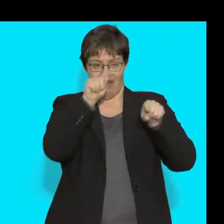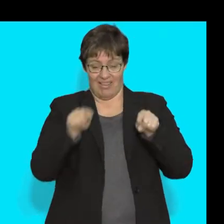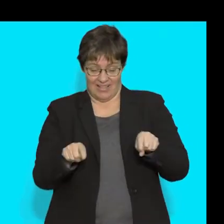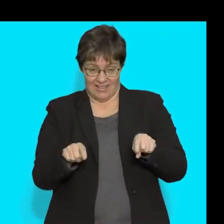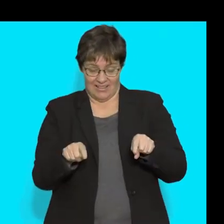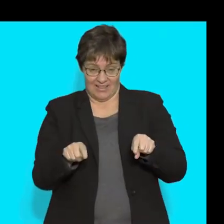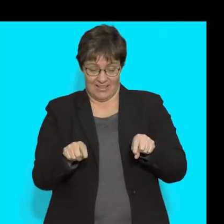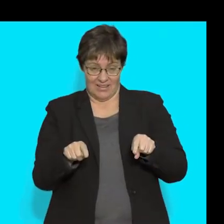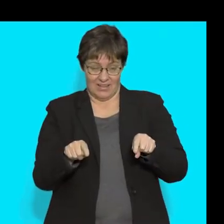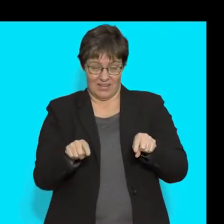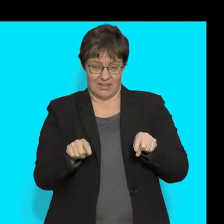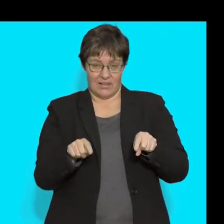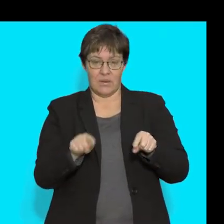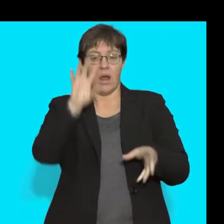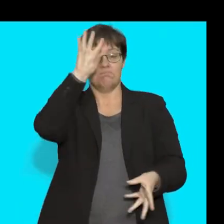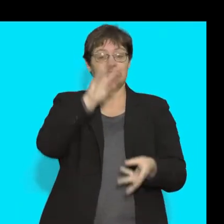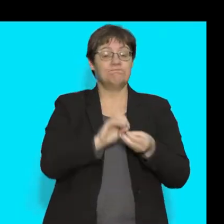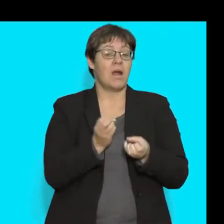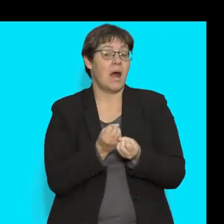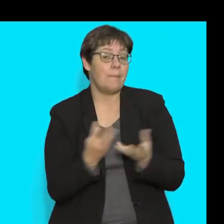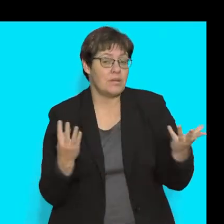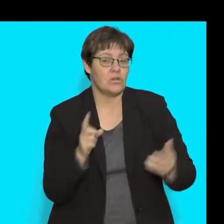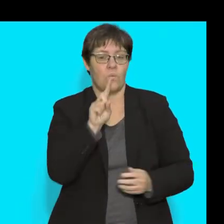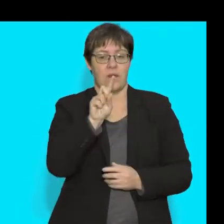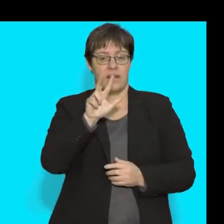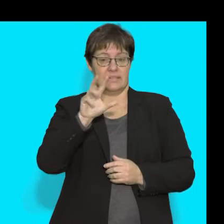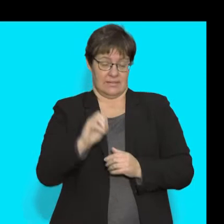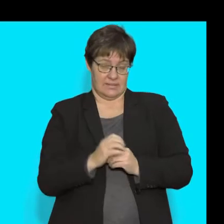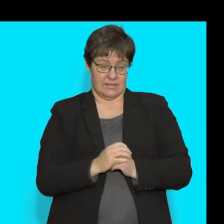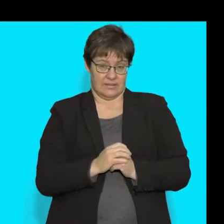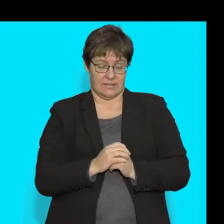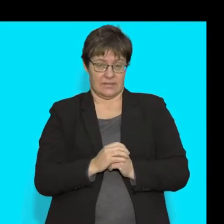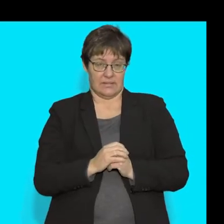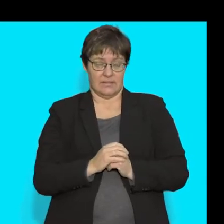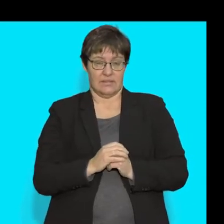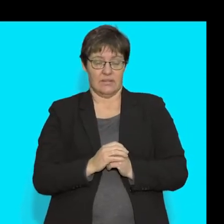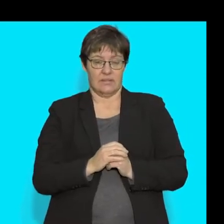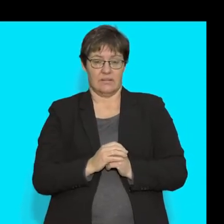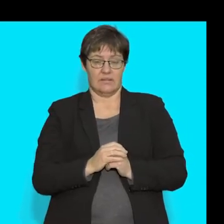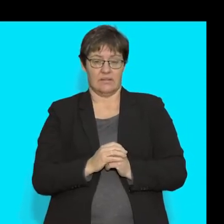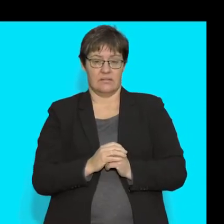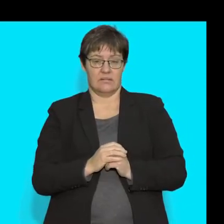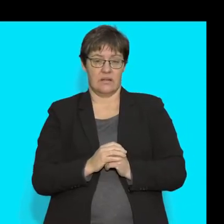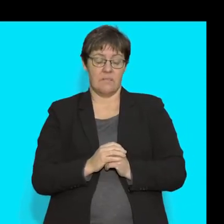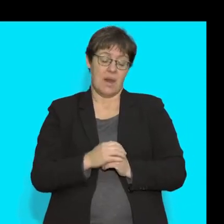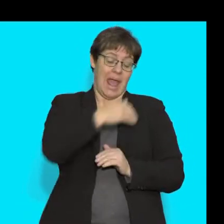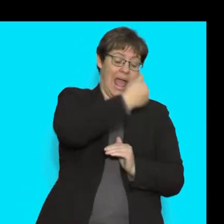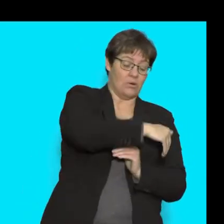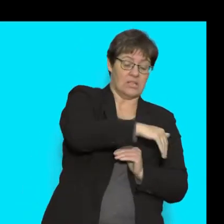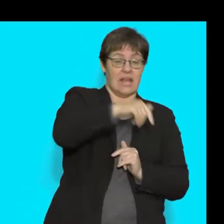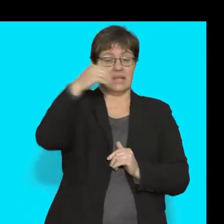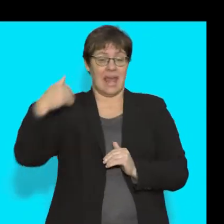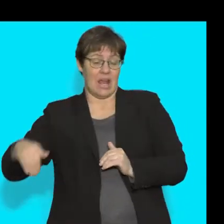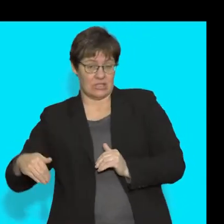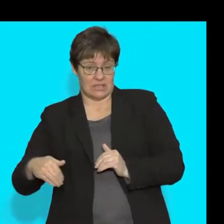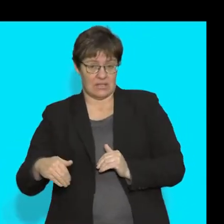interior angles, they add up to 180 degrees. Whereas with the exterior angle is